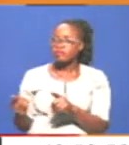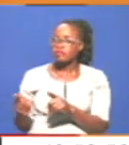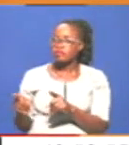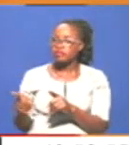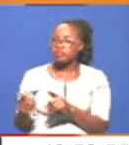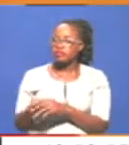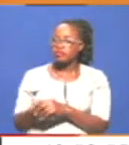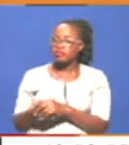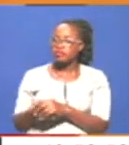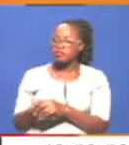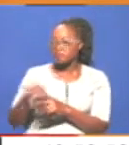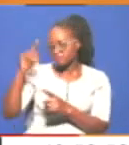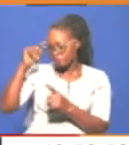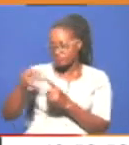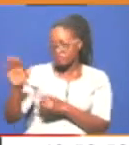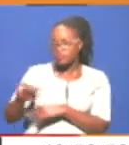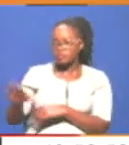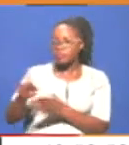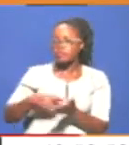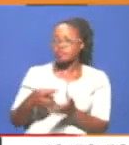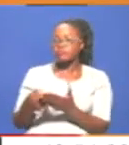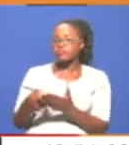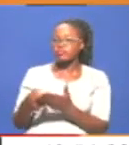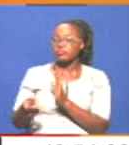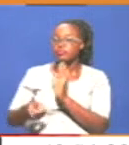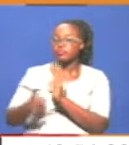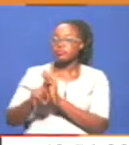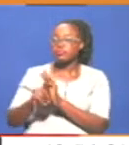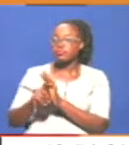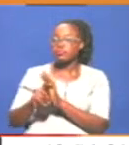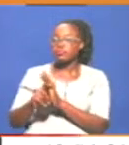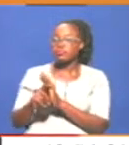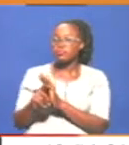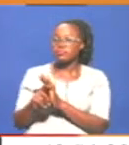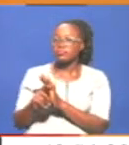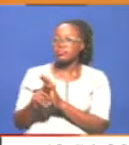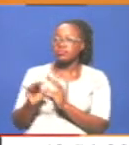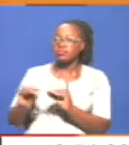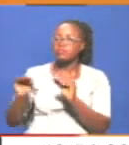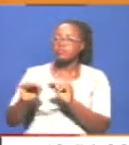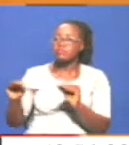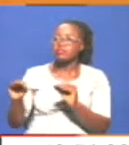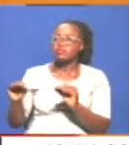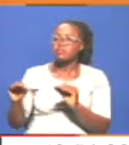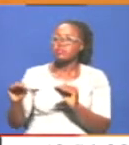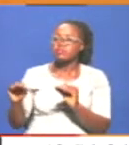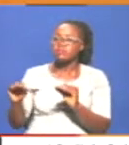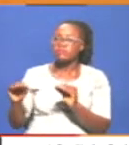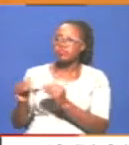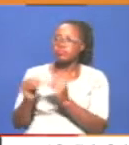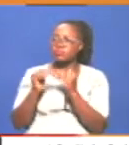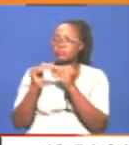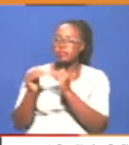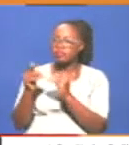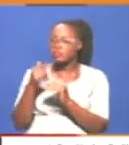The main area is actually the resources that are required to actually teach the game to a particular level where you say,